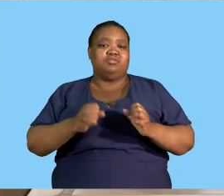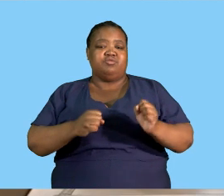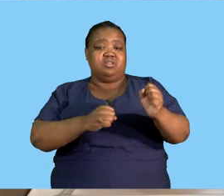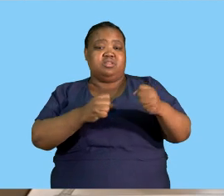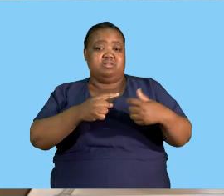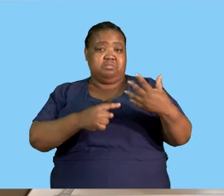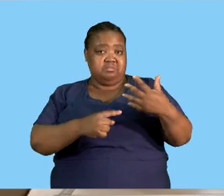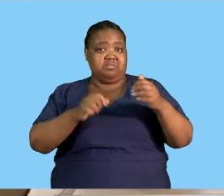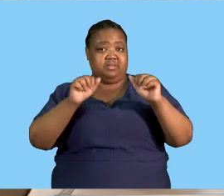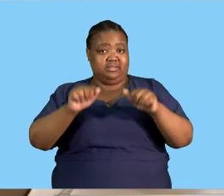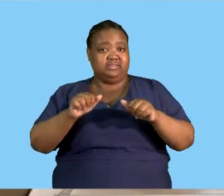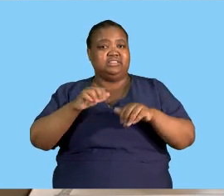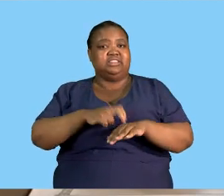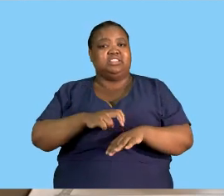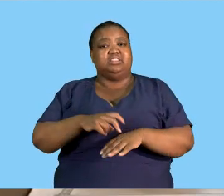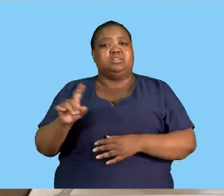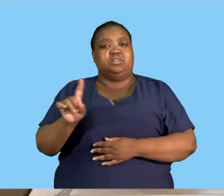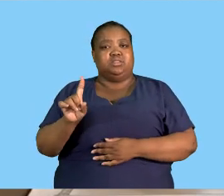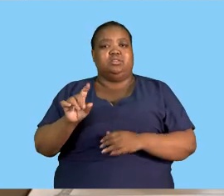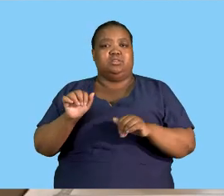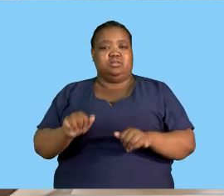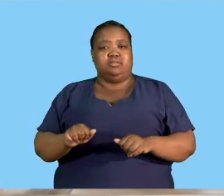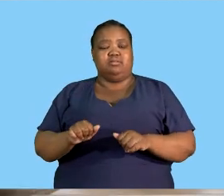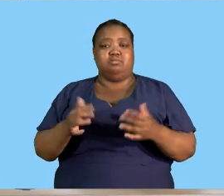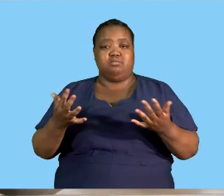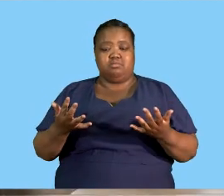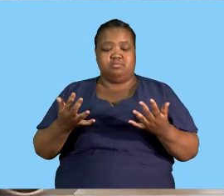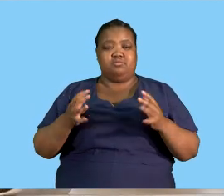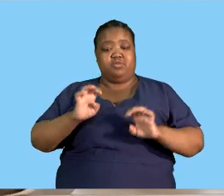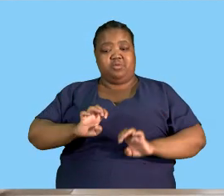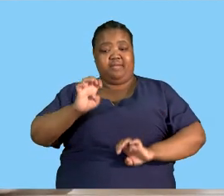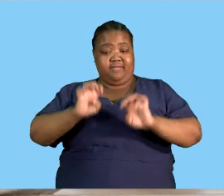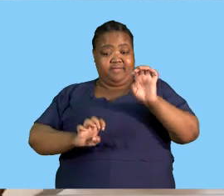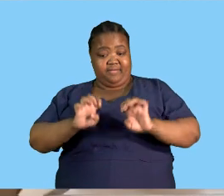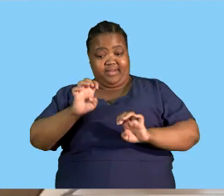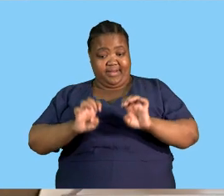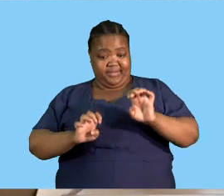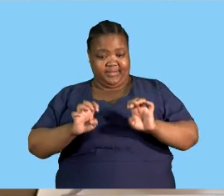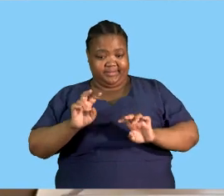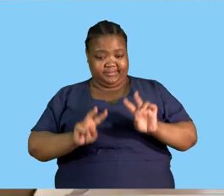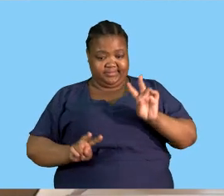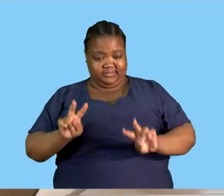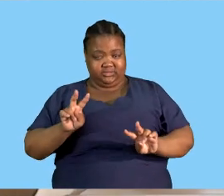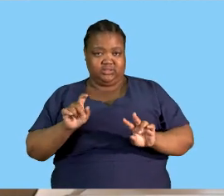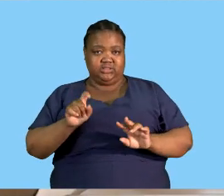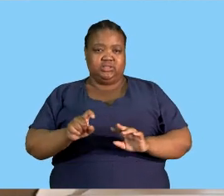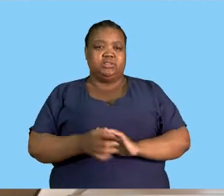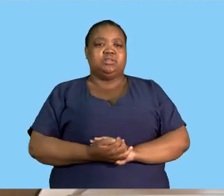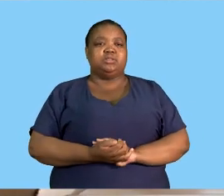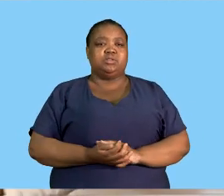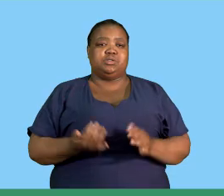whatever strategy that we're going to decide on, it needs to be informed by us doing the environmental scanning, by scanning the